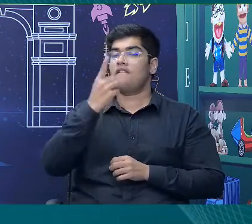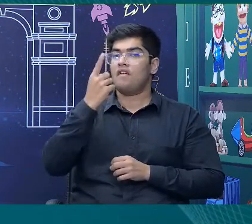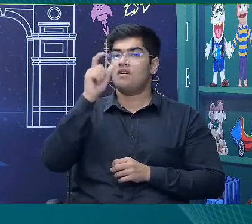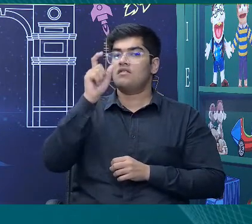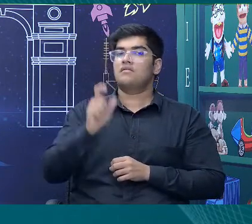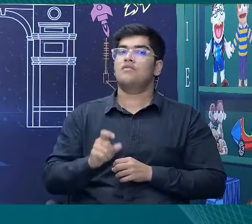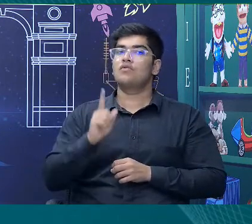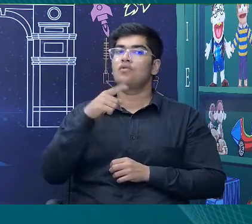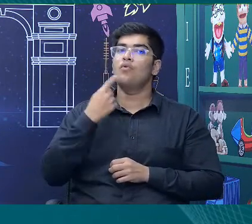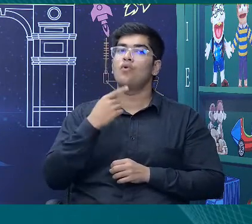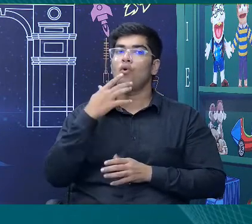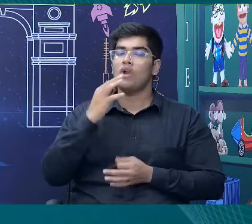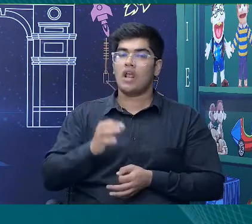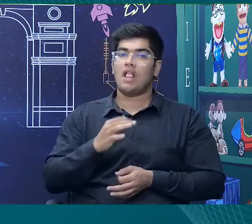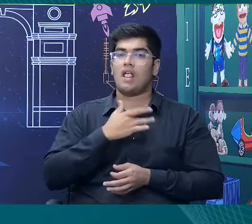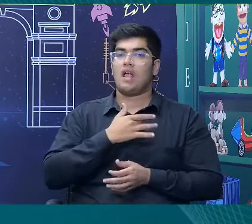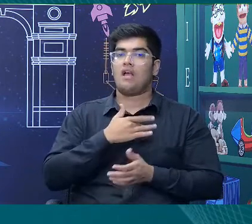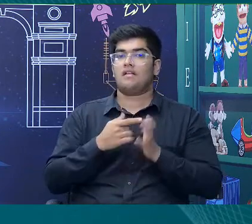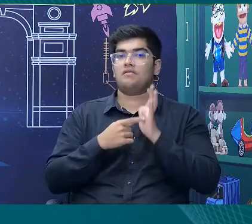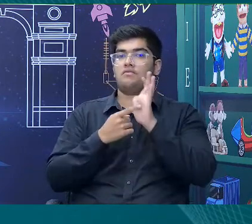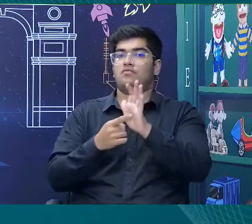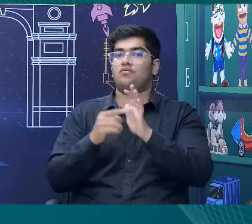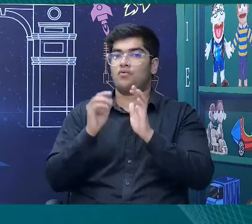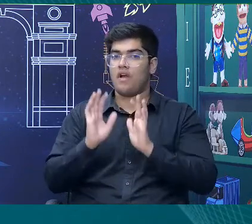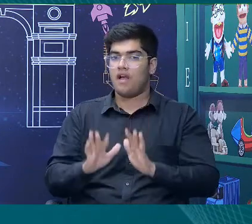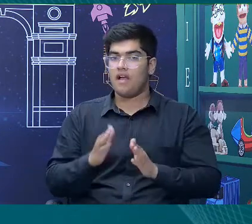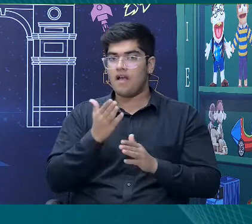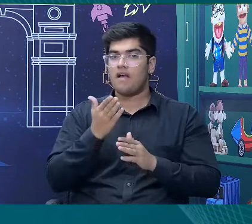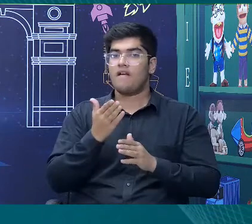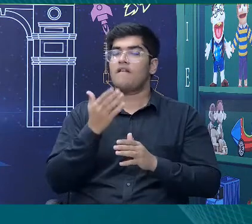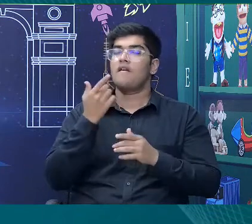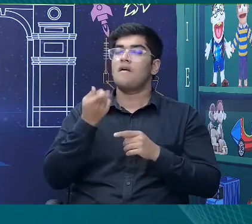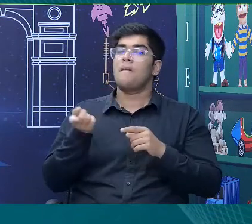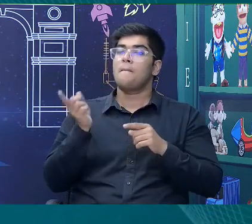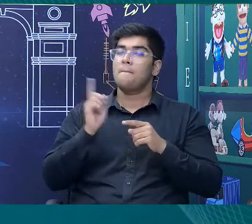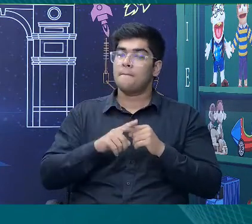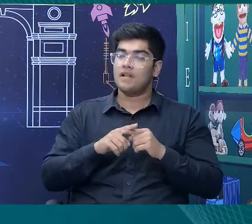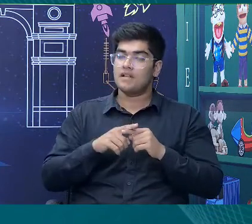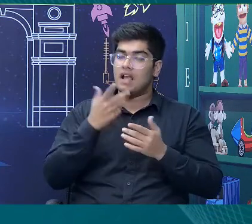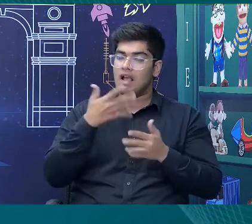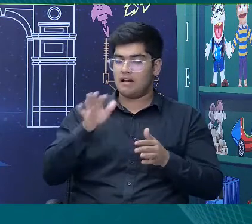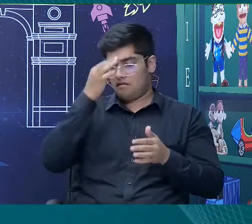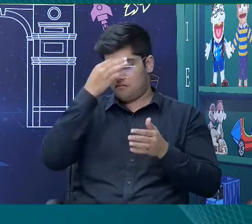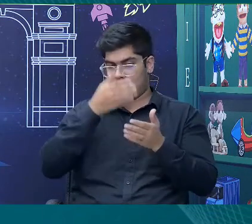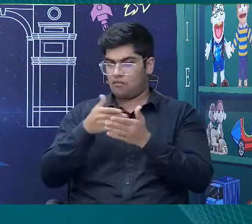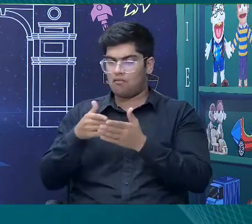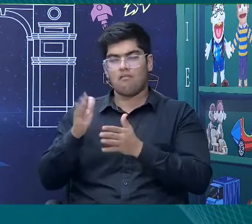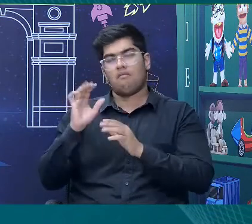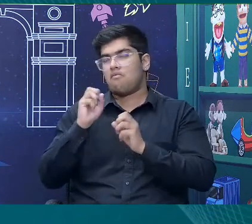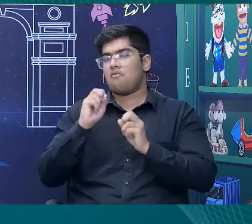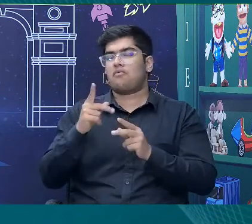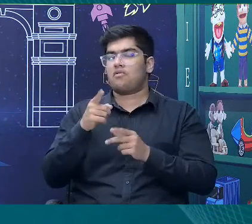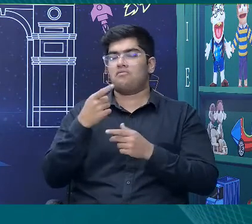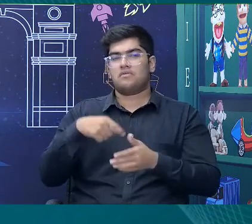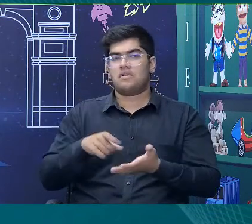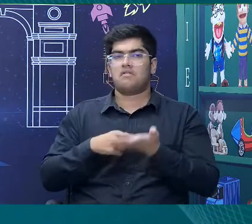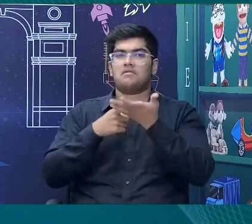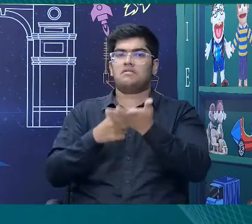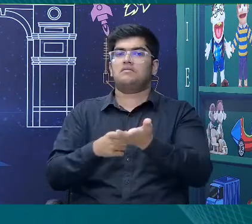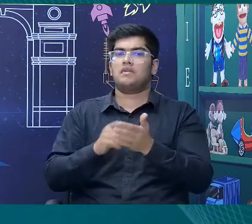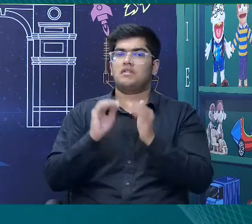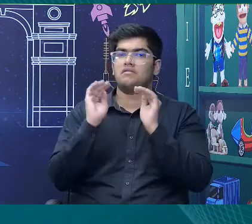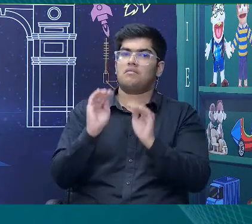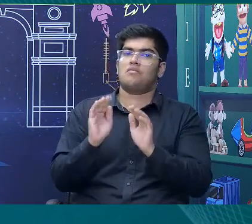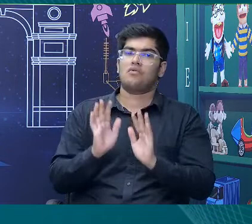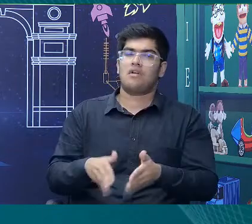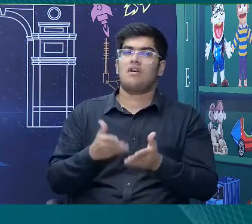so much kindness and warmth towards him in spite of or because of his circumstances. So he says that it